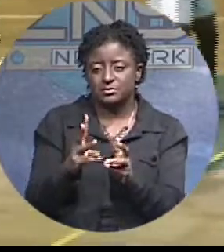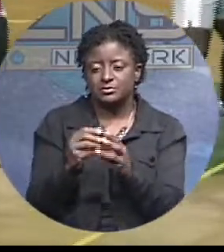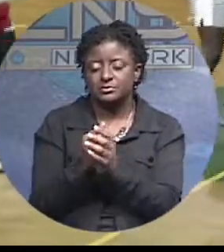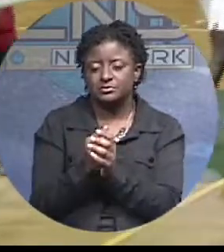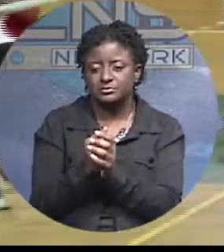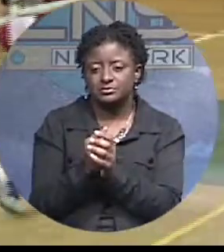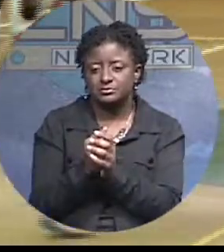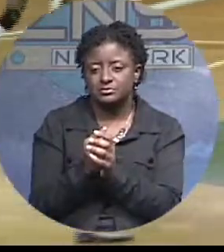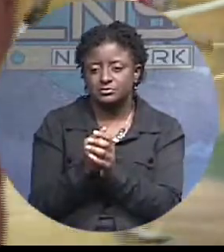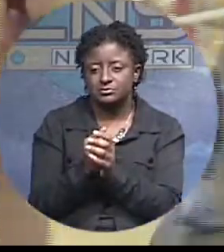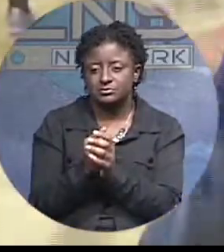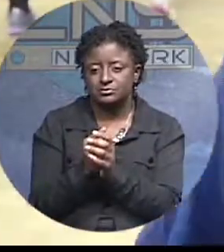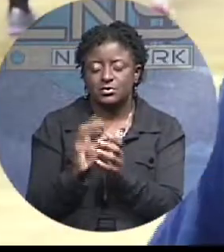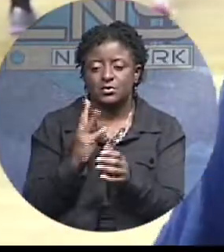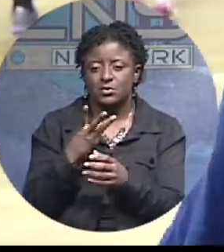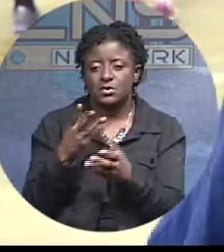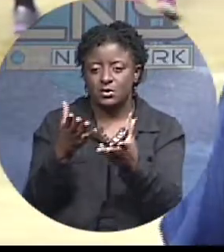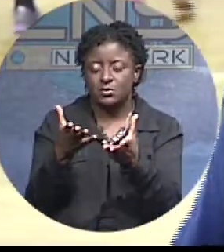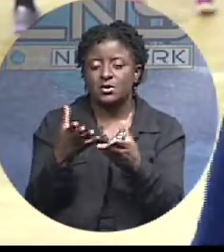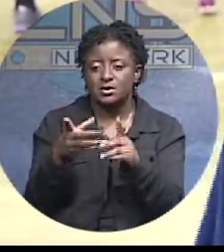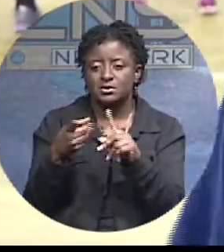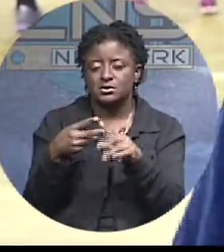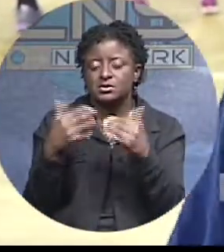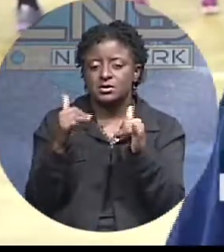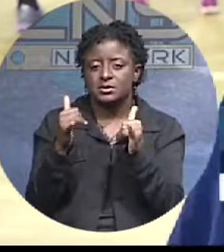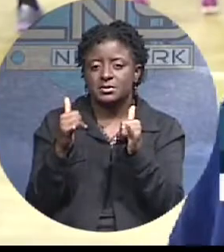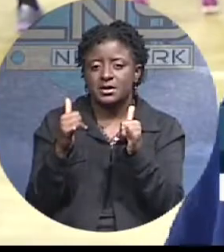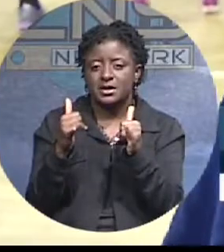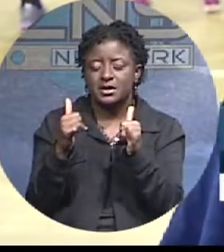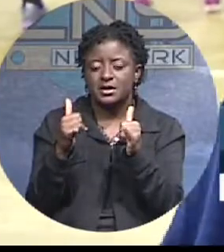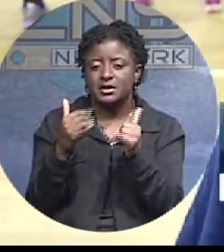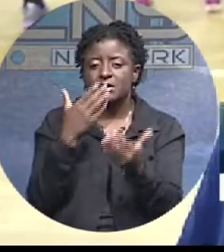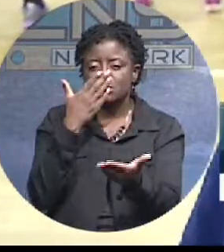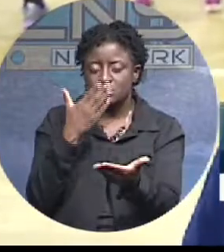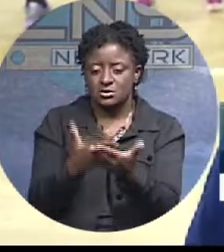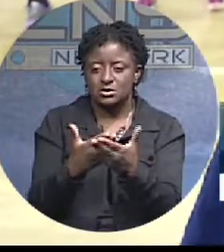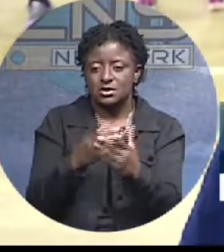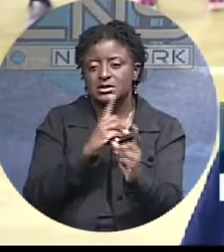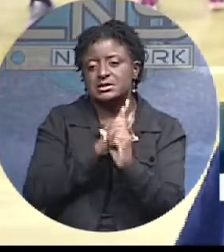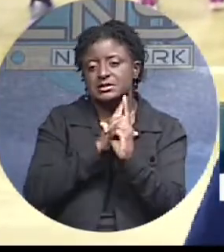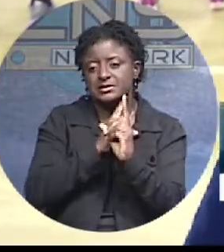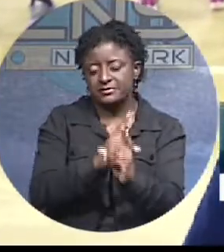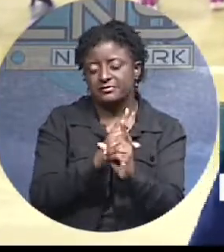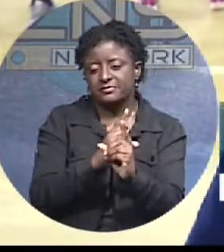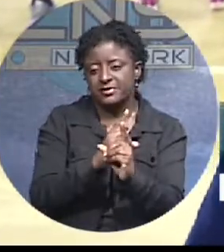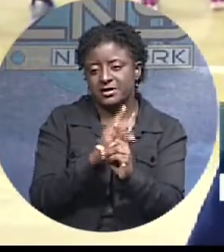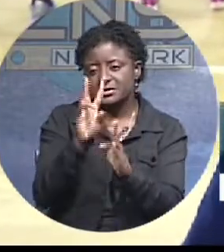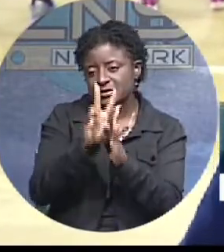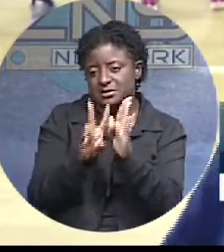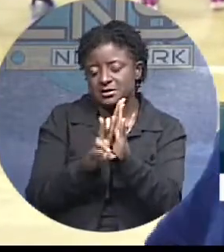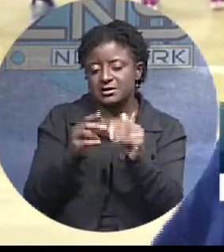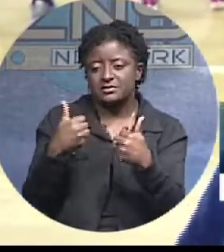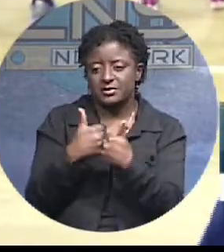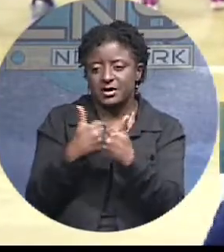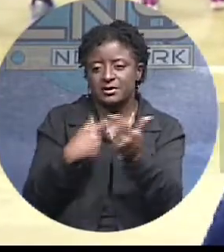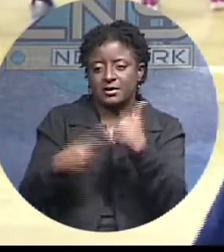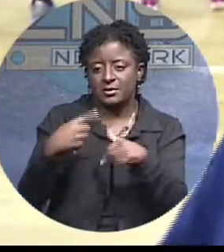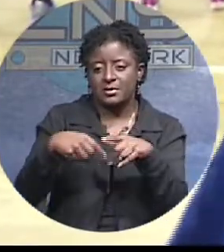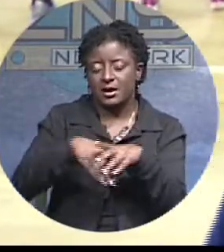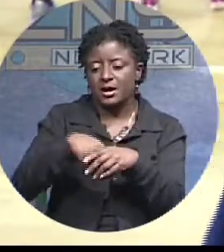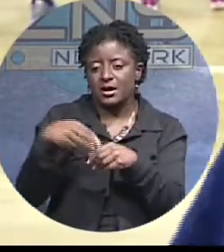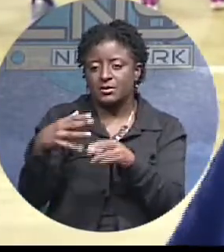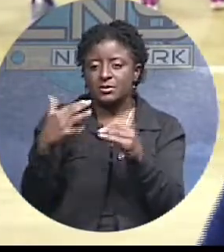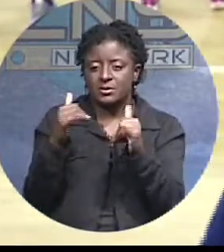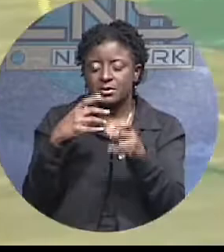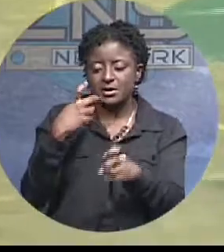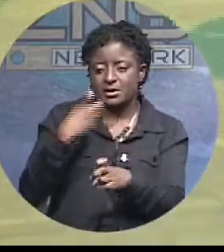defense. Just want to play a solid defensive game, come out, play tough every night, and try